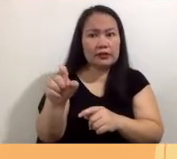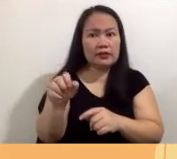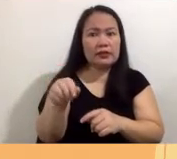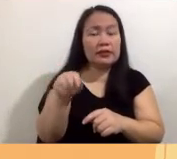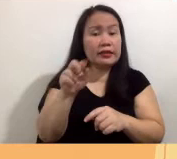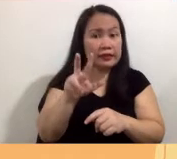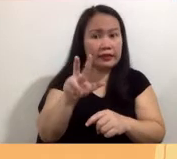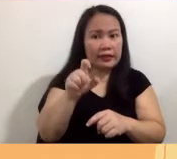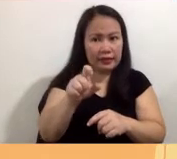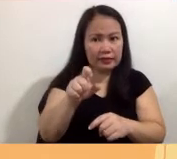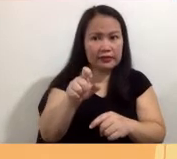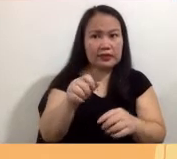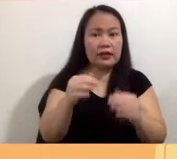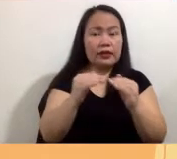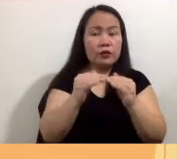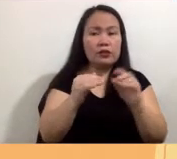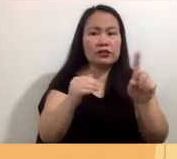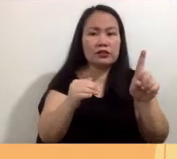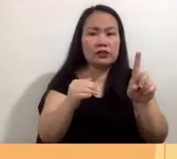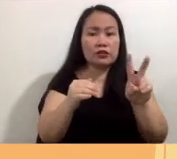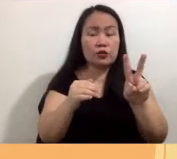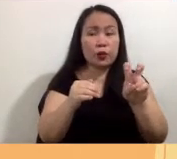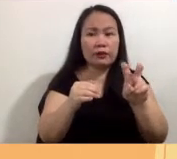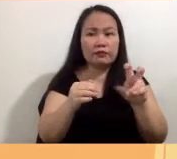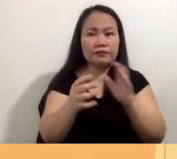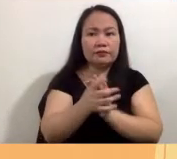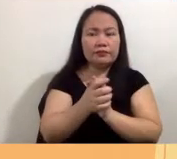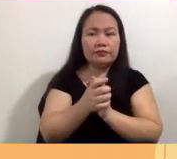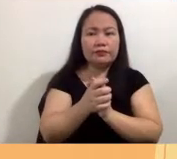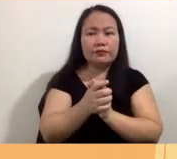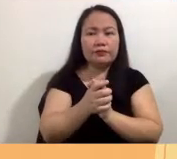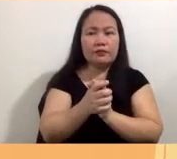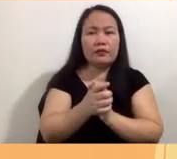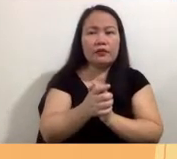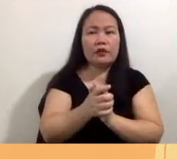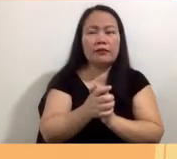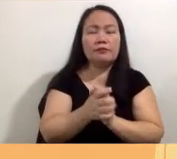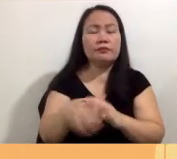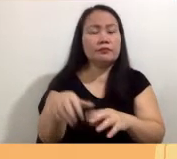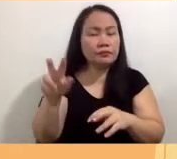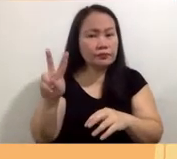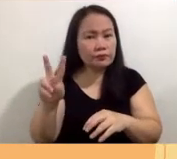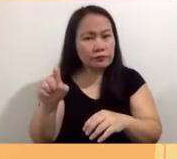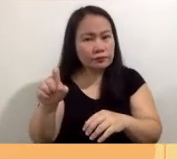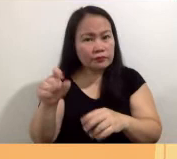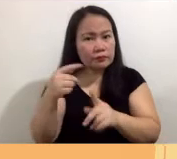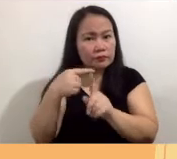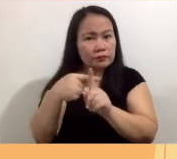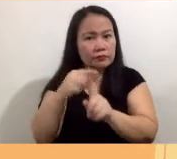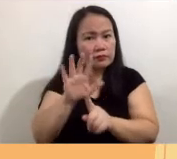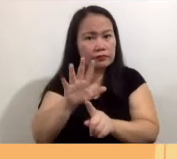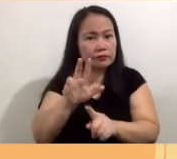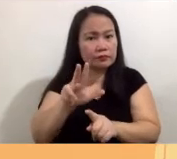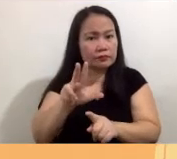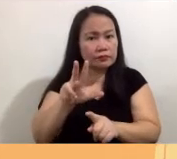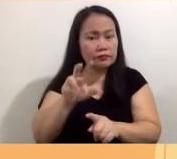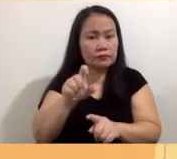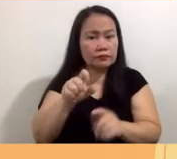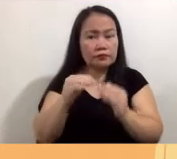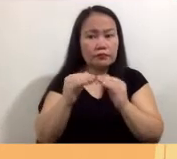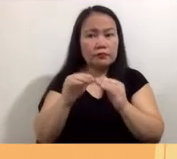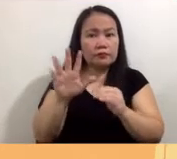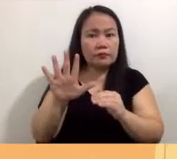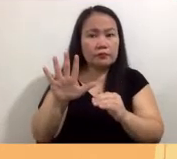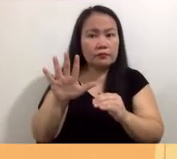is 3x equals 12. So, 2x plus 3x, that is 5x is equal to 12. Divide both sides